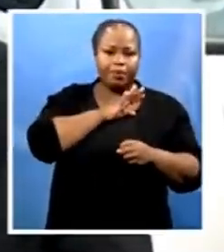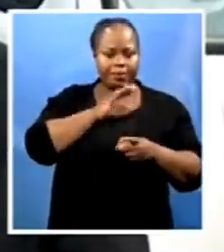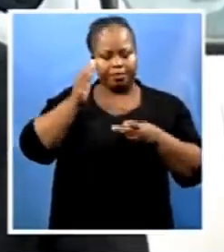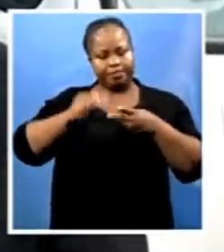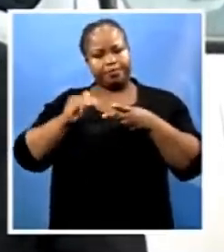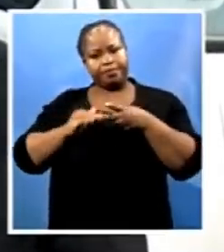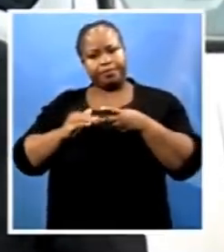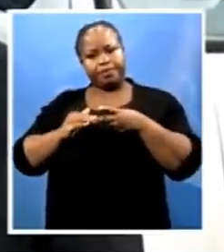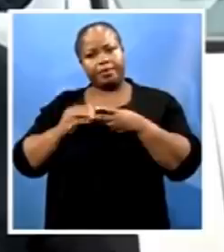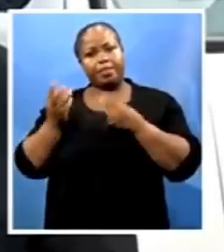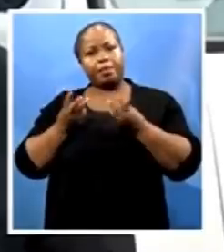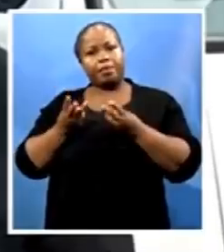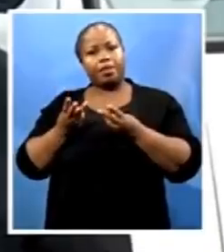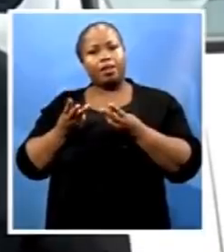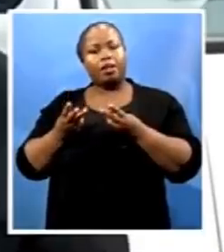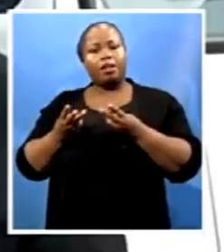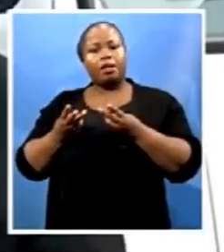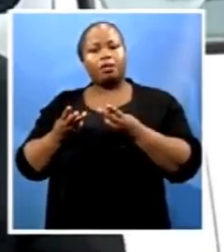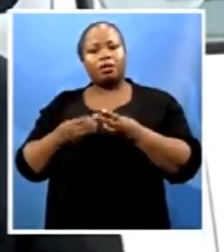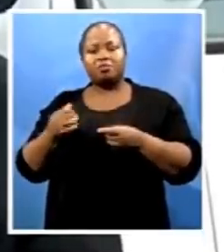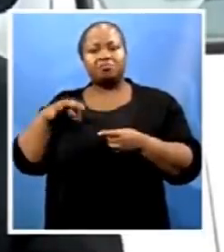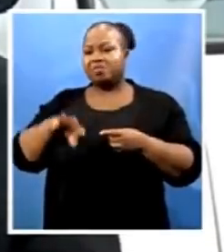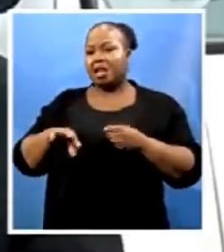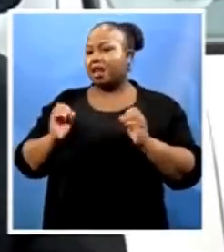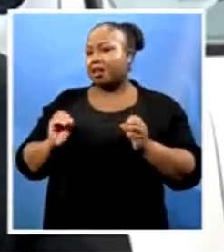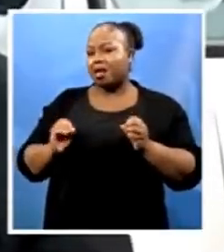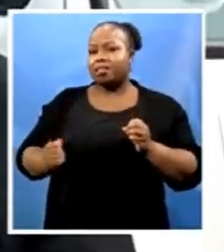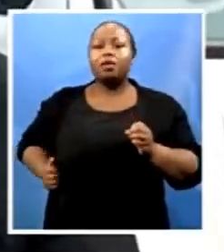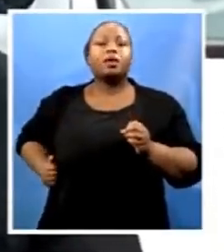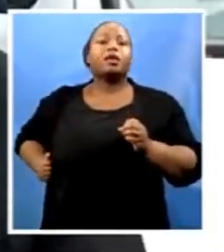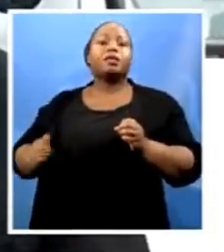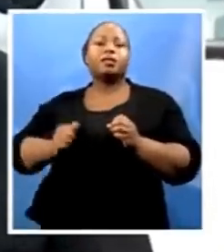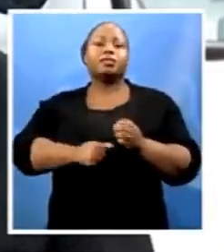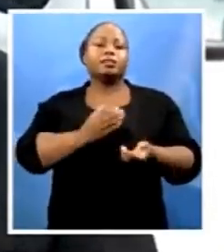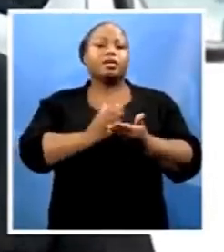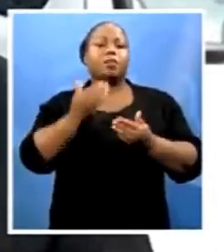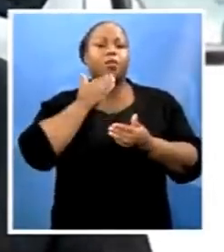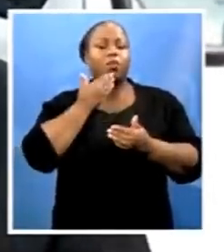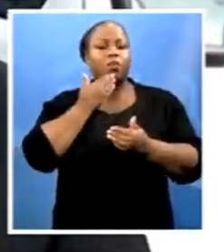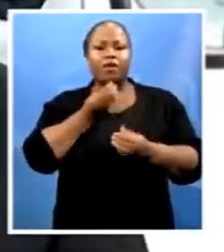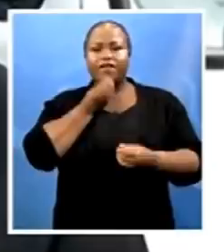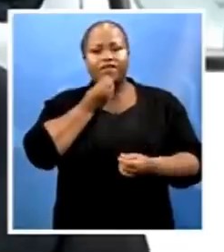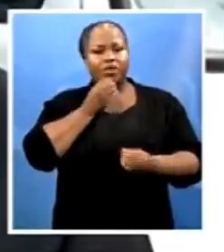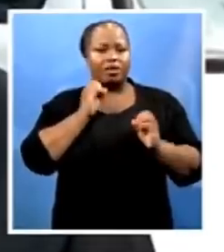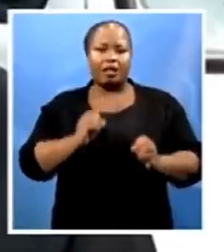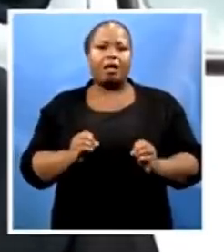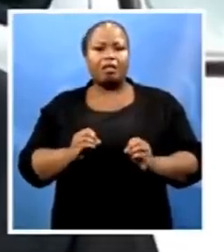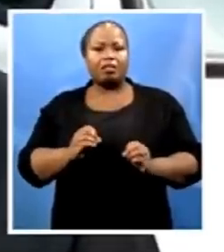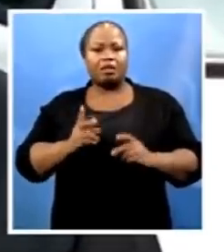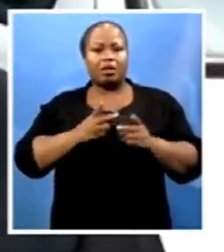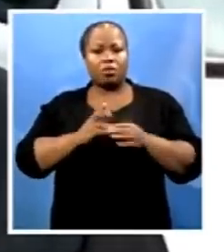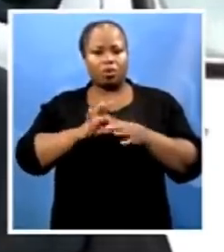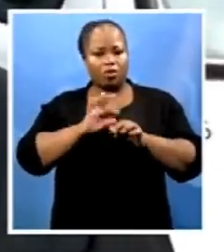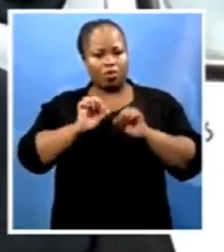no income at all. It would be people who have no source of food because lockdown has meant that people cannot go out